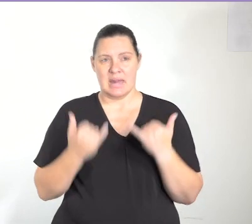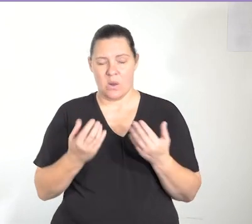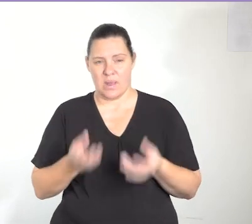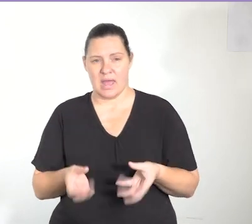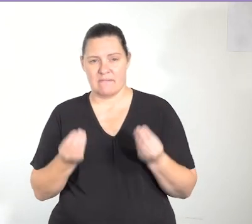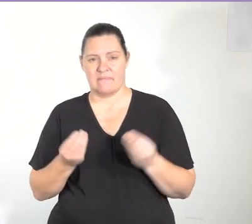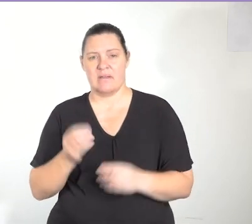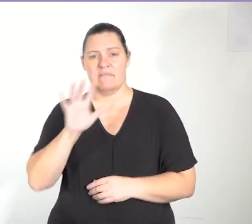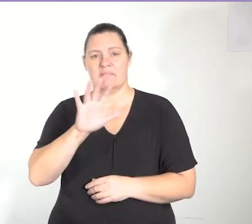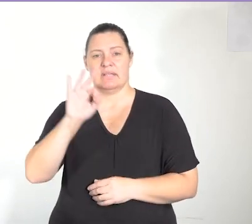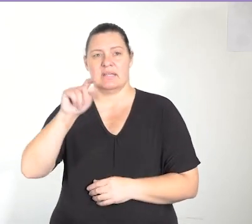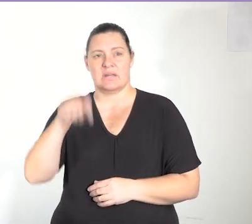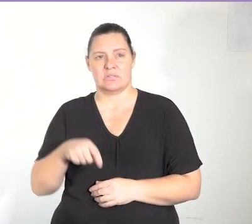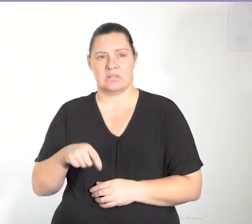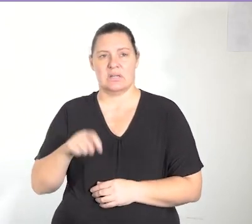have here